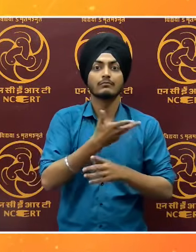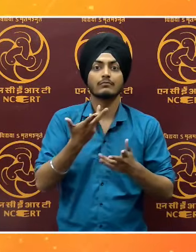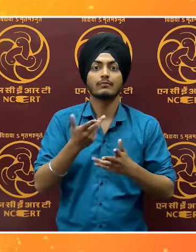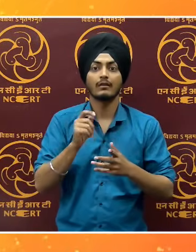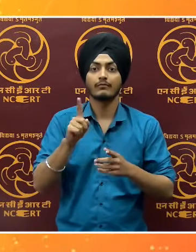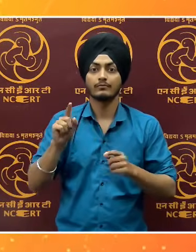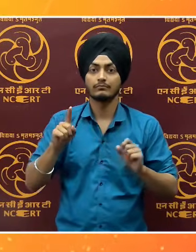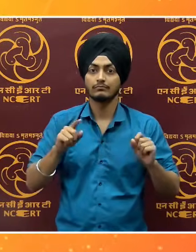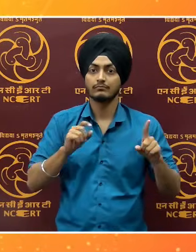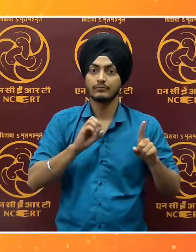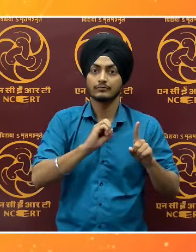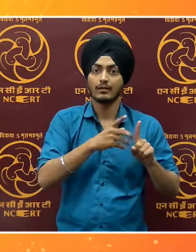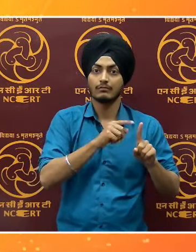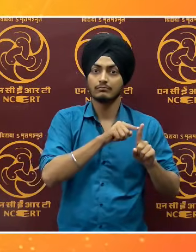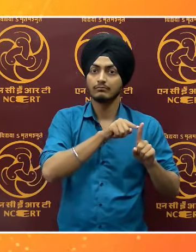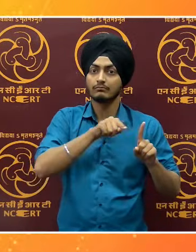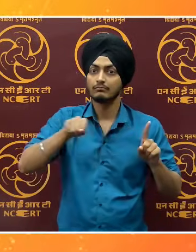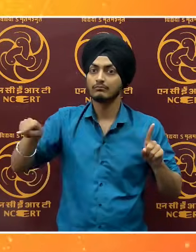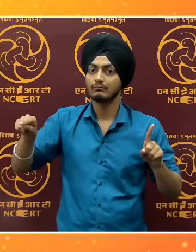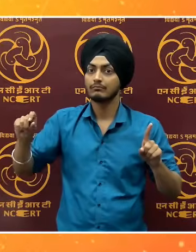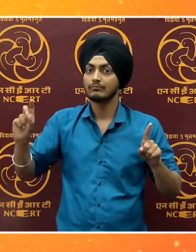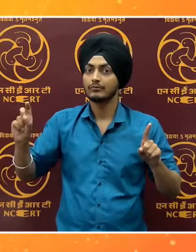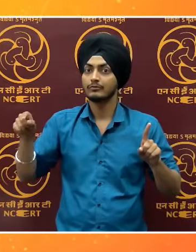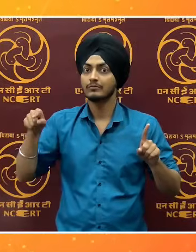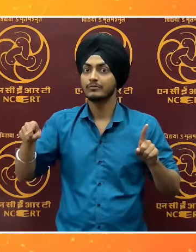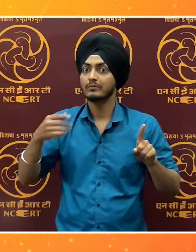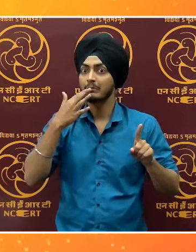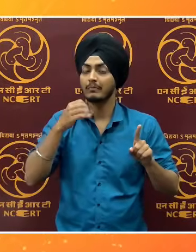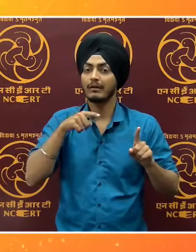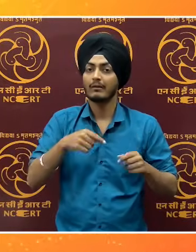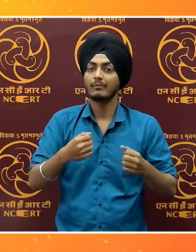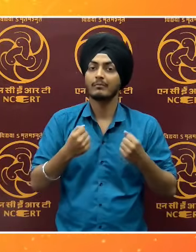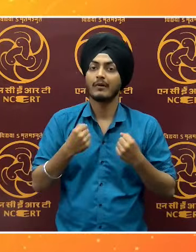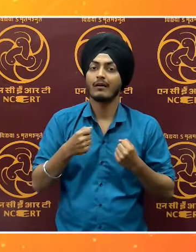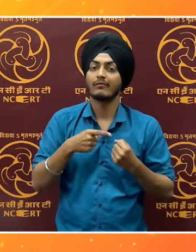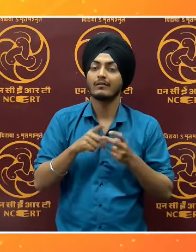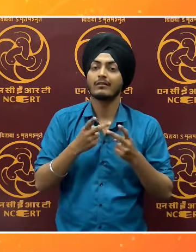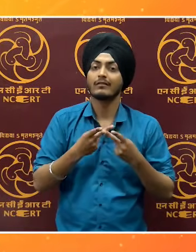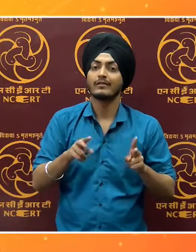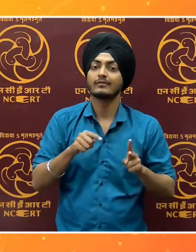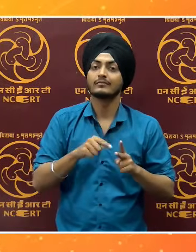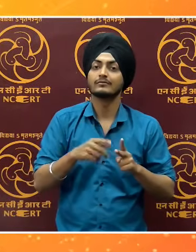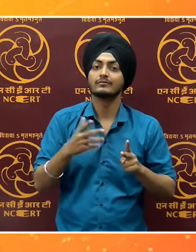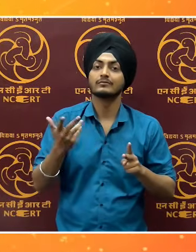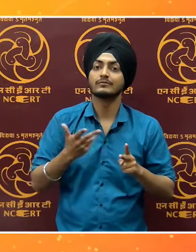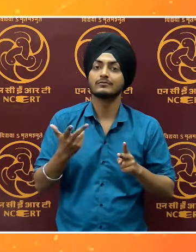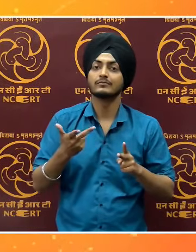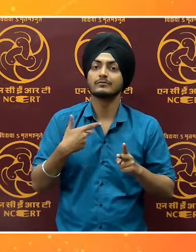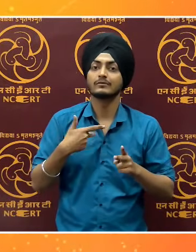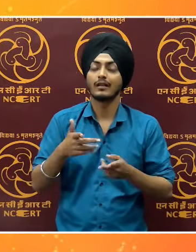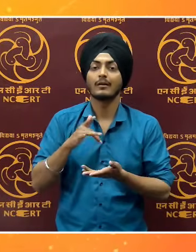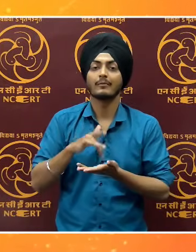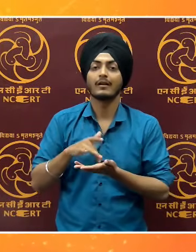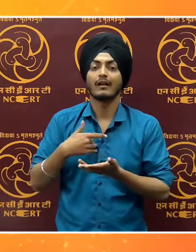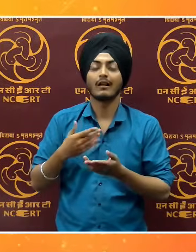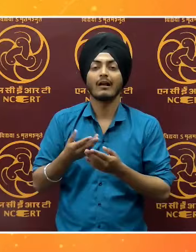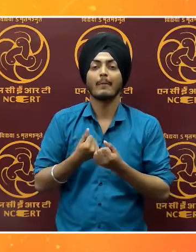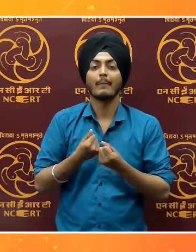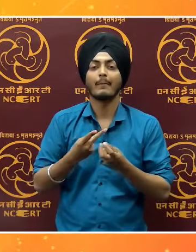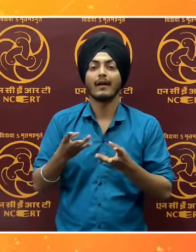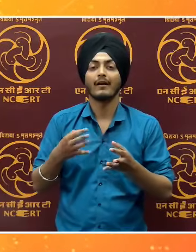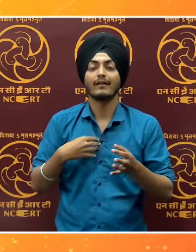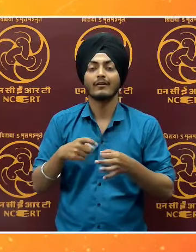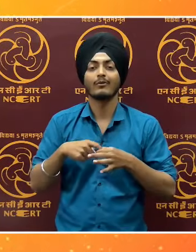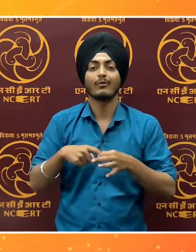to another point, what is potential difference. So in such area different questions are discussed on that